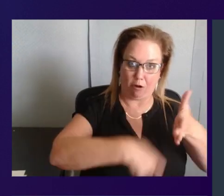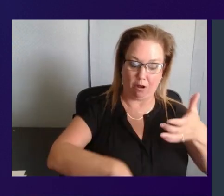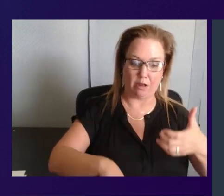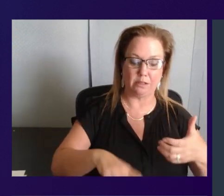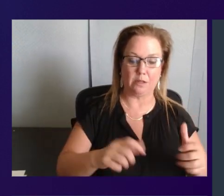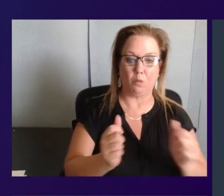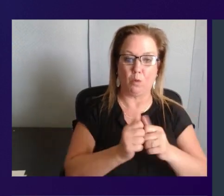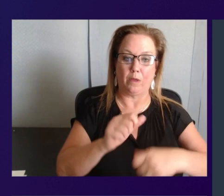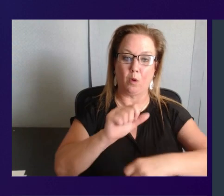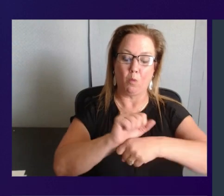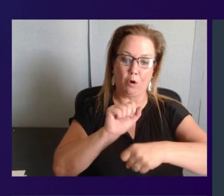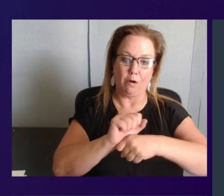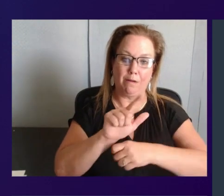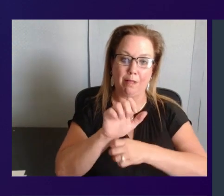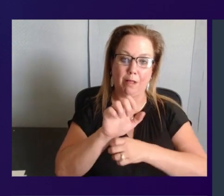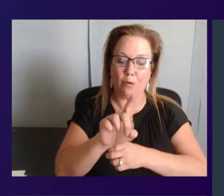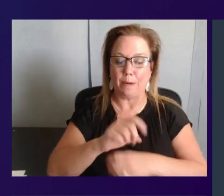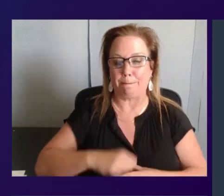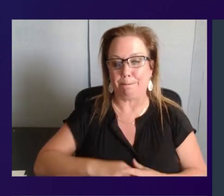workload demands.